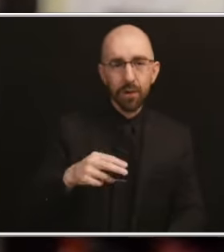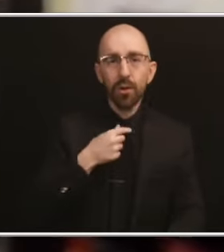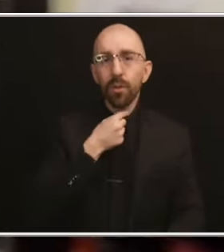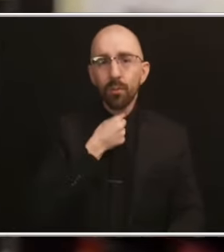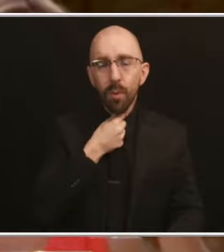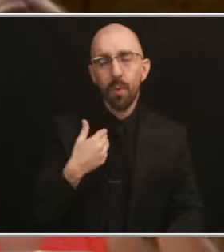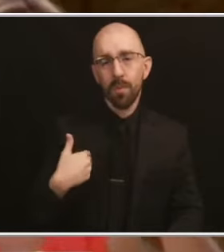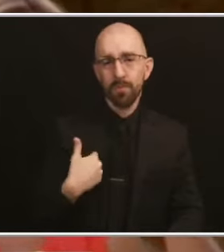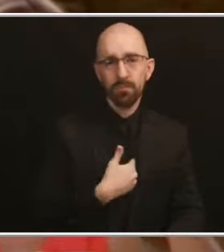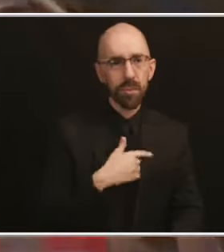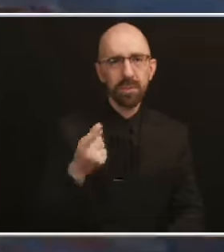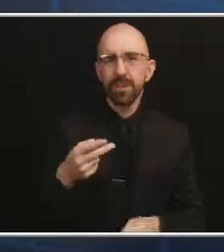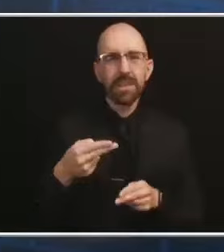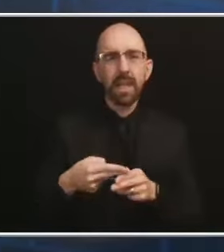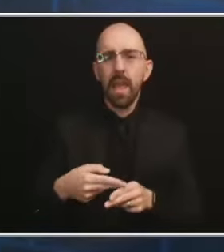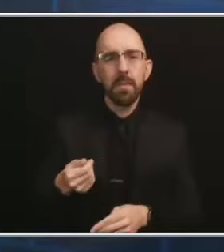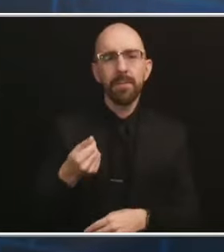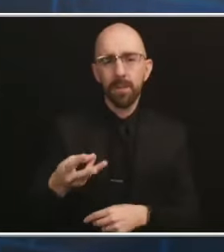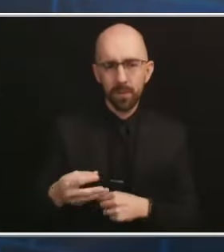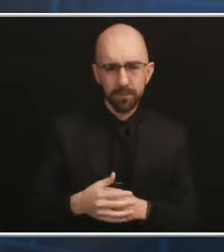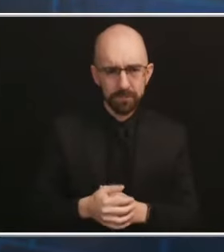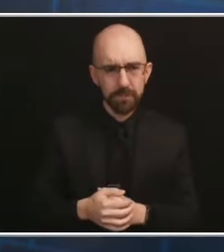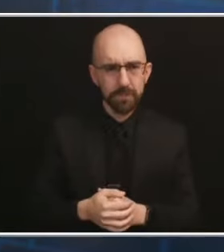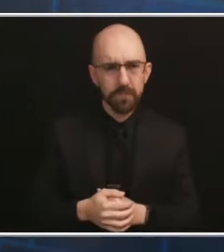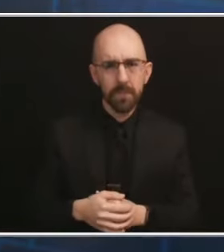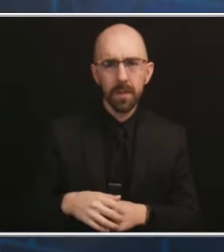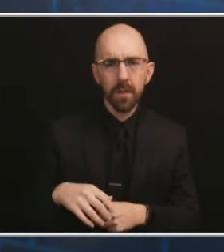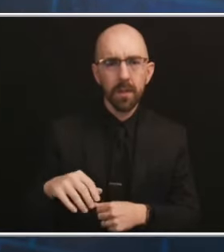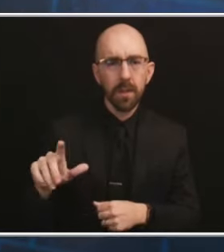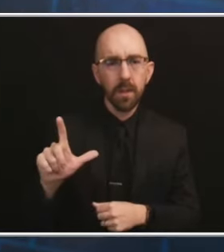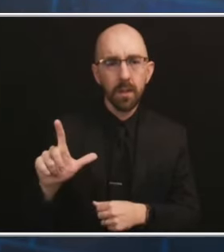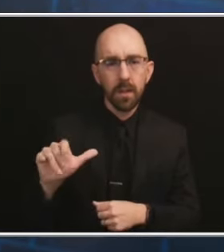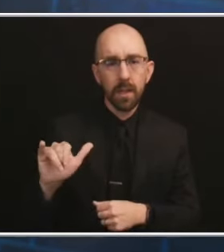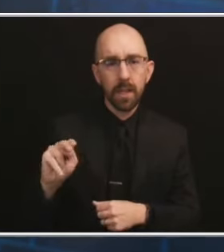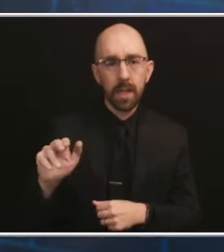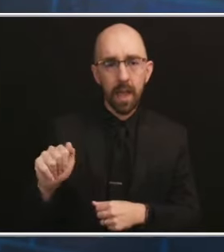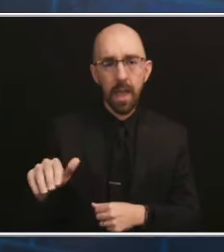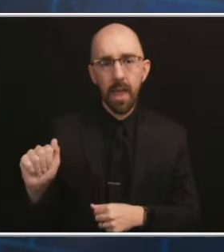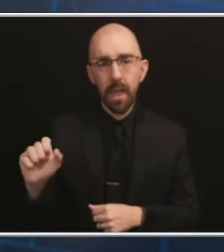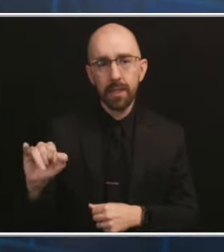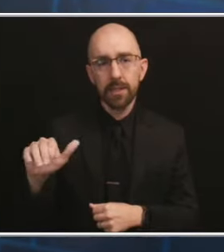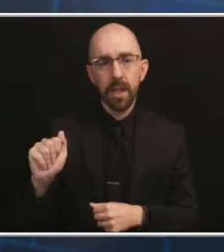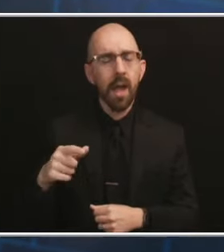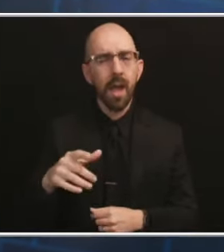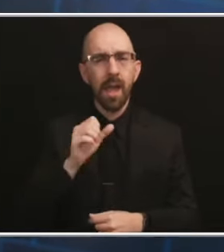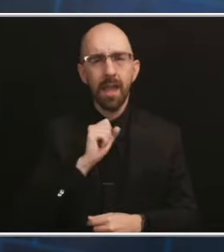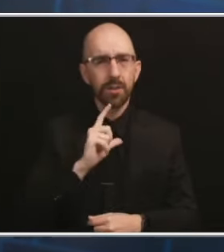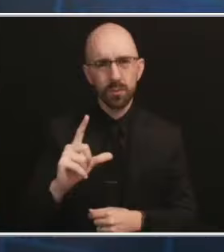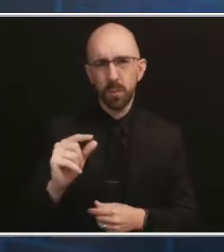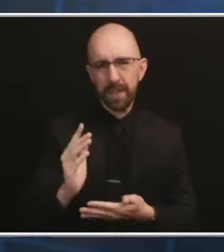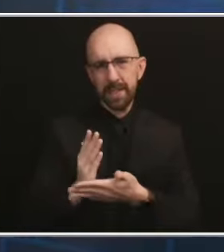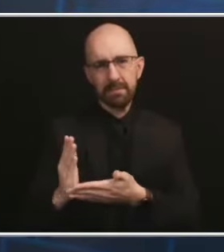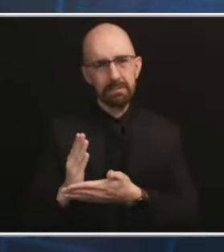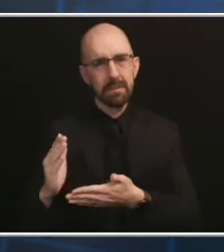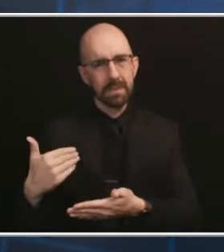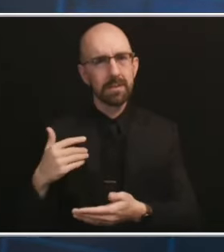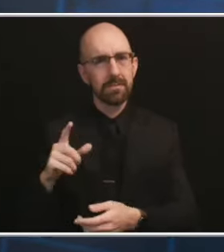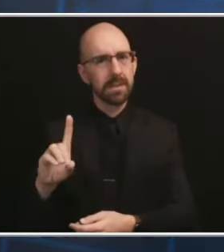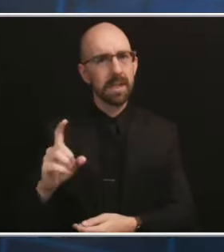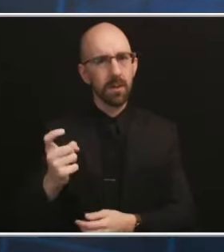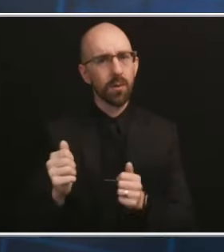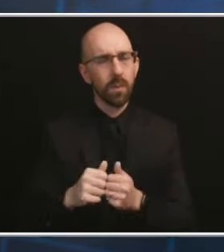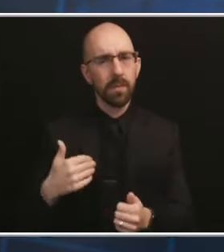name a few. Queen Asia was in her late 20s when she was diagnosed with breast cancer. And as she